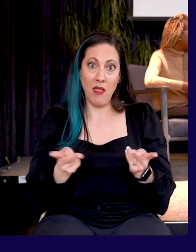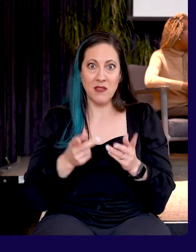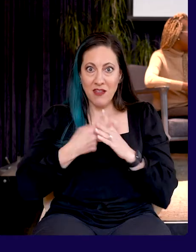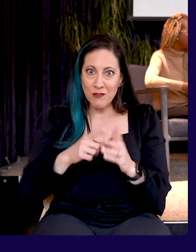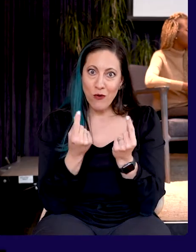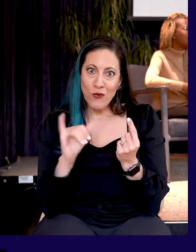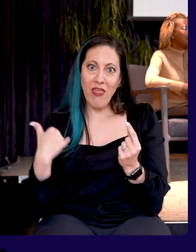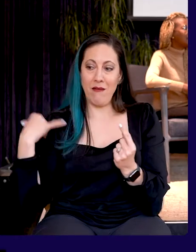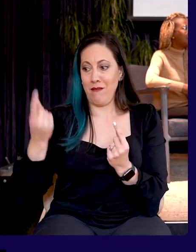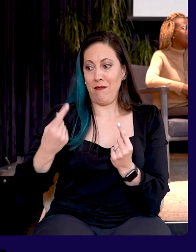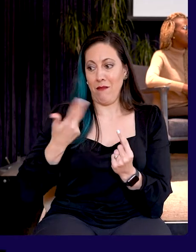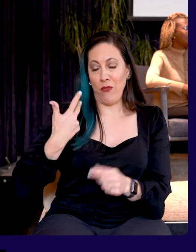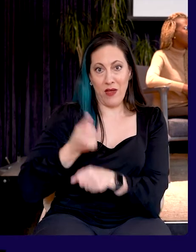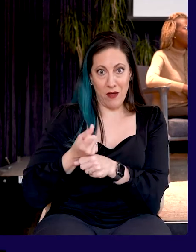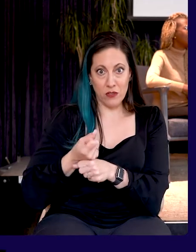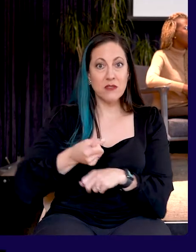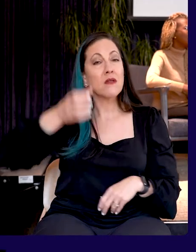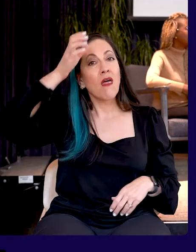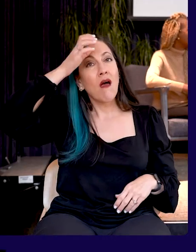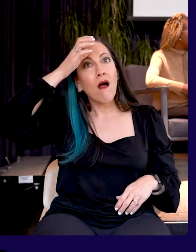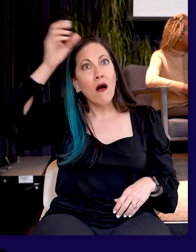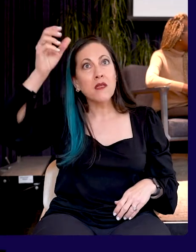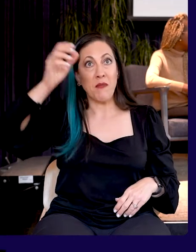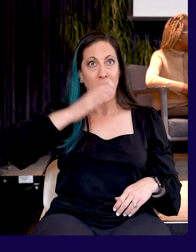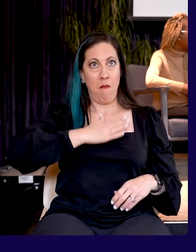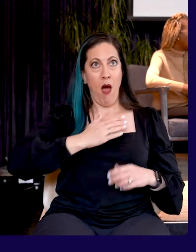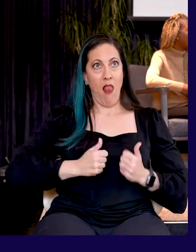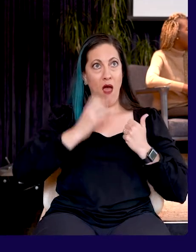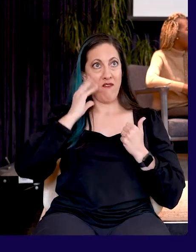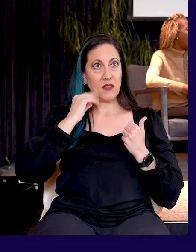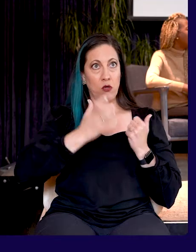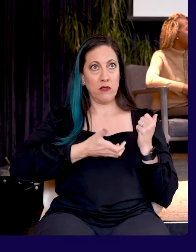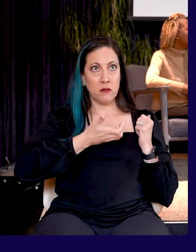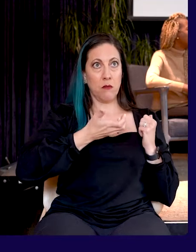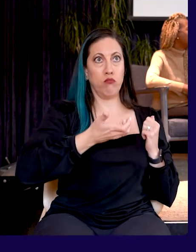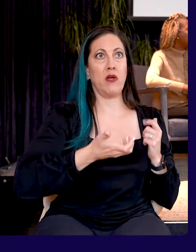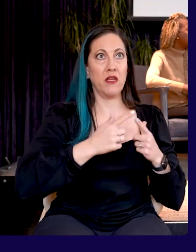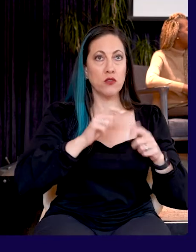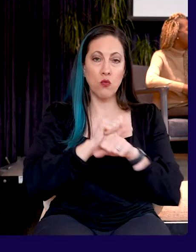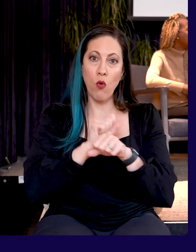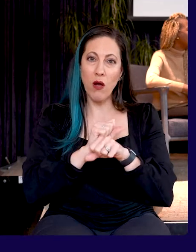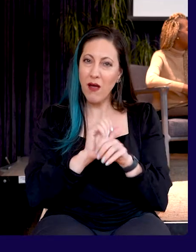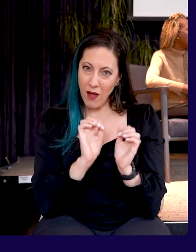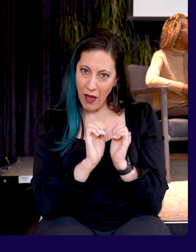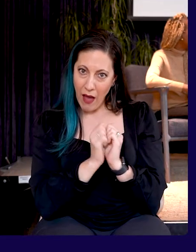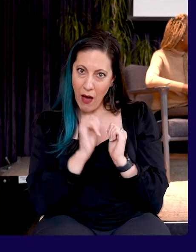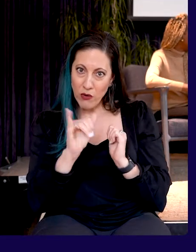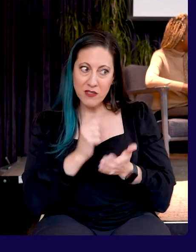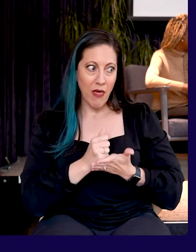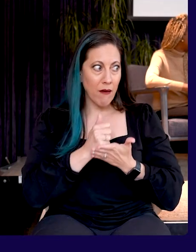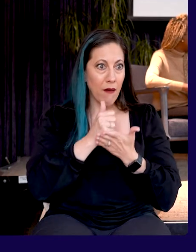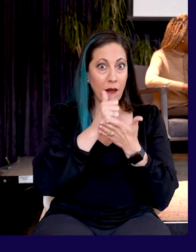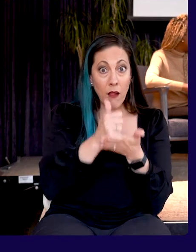the last 3 years. The idea of bringing one's lived experience to work How do you see that as being a helpful